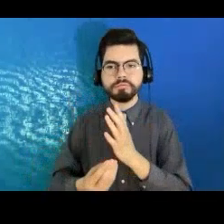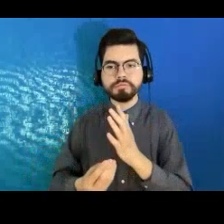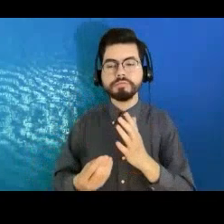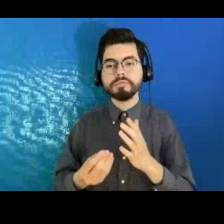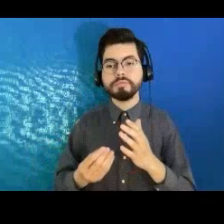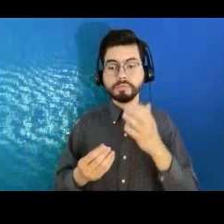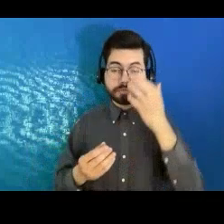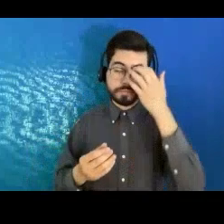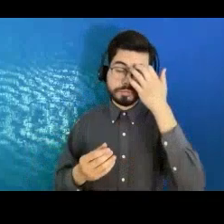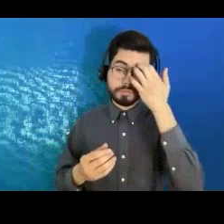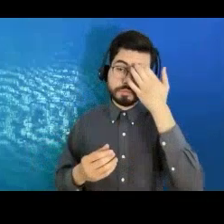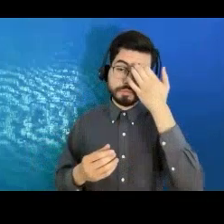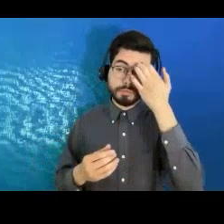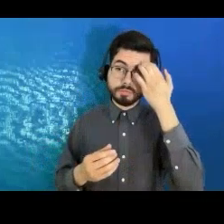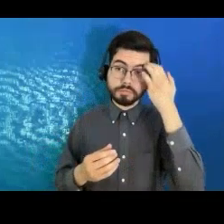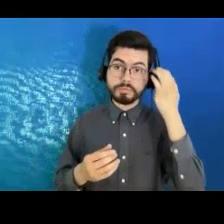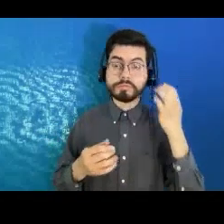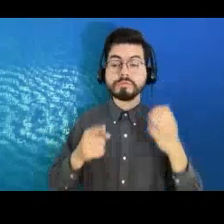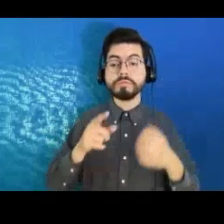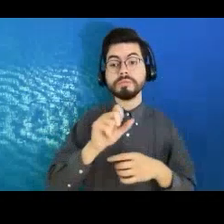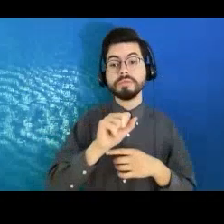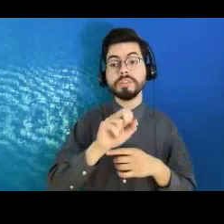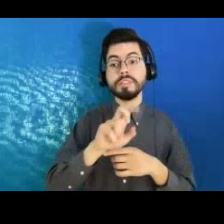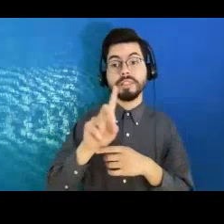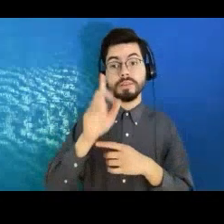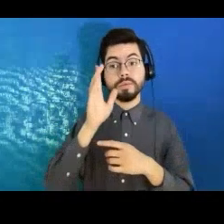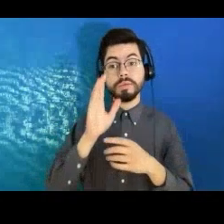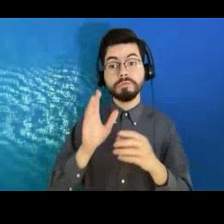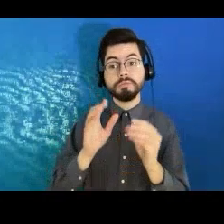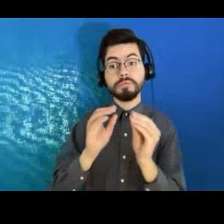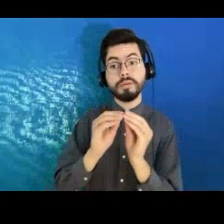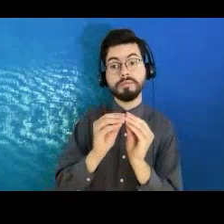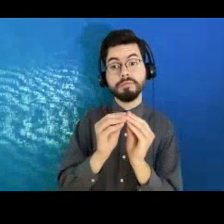they keep the seed from germinating in the fall.